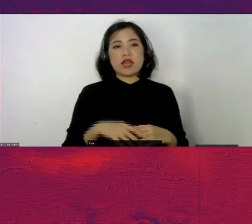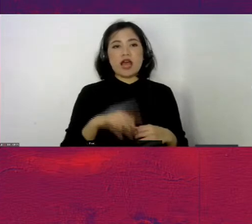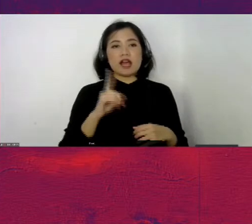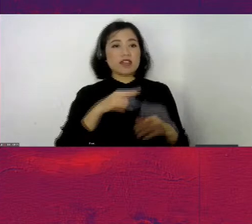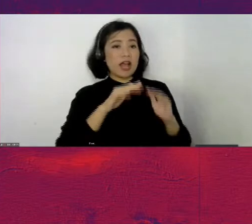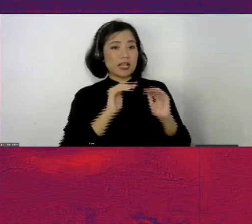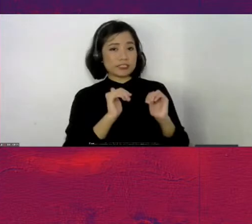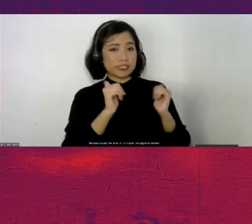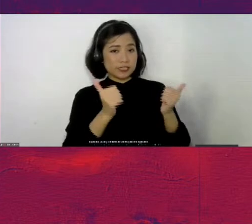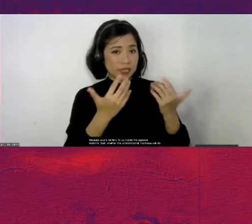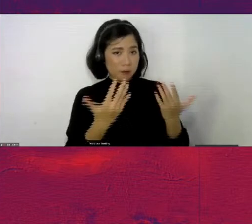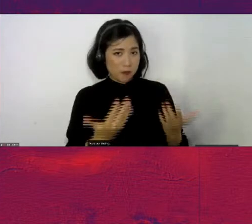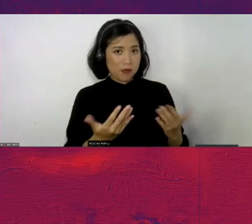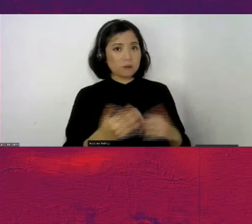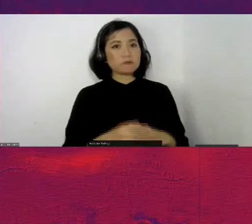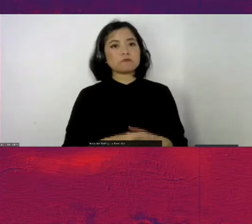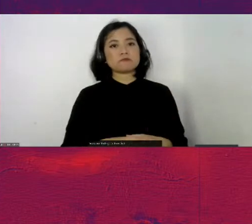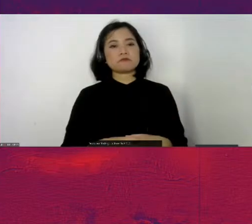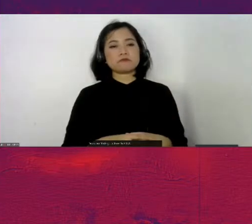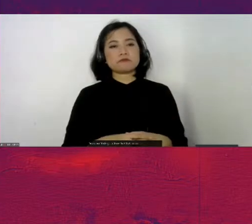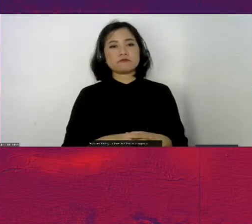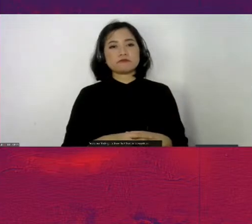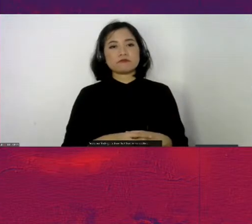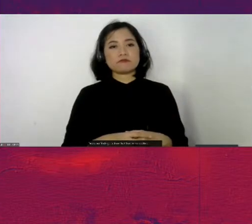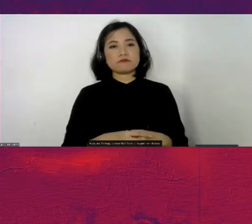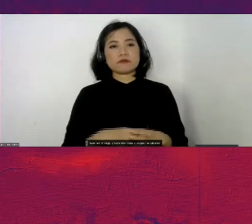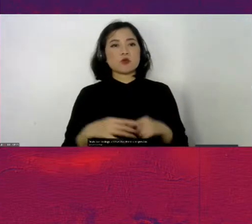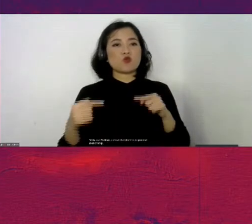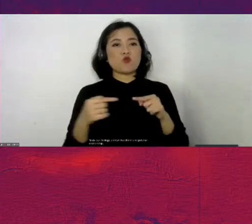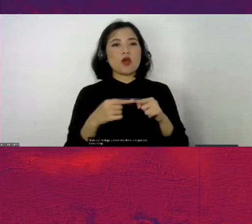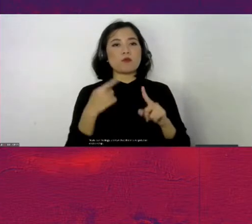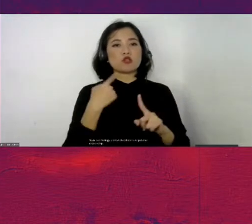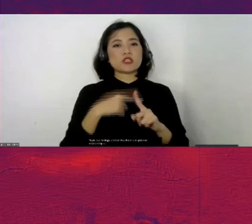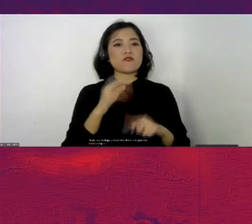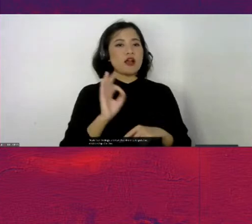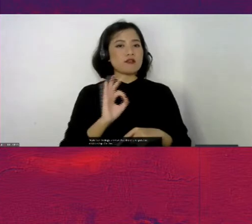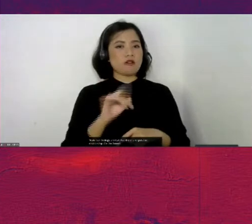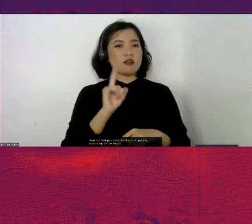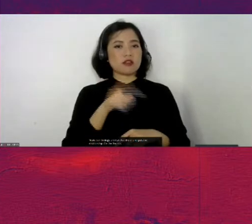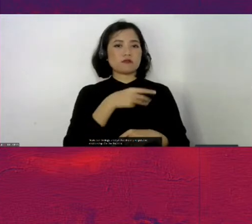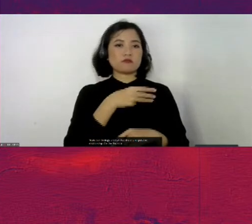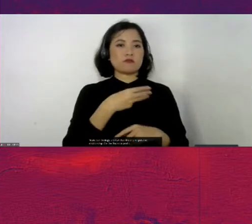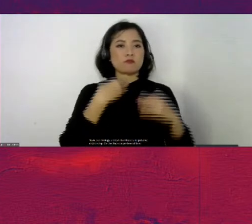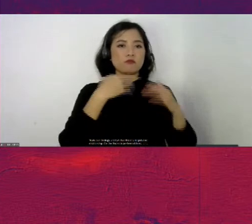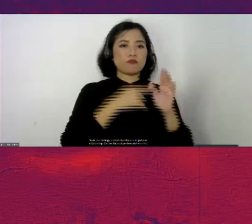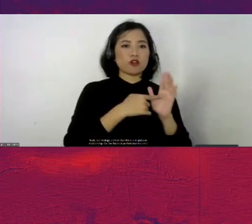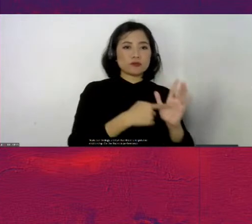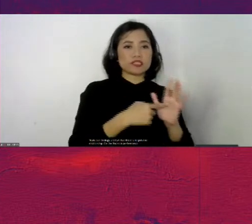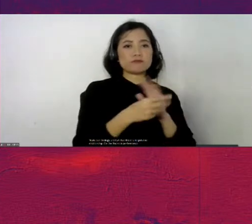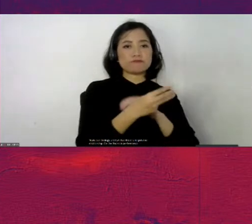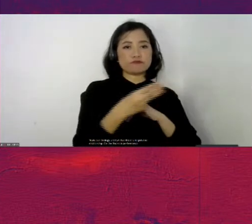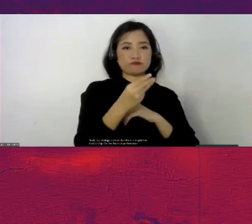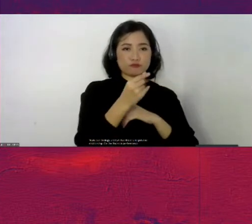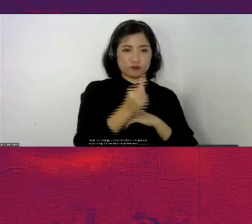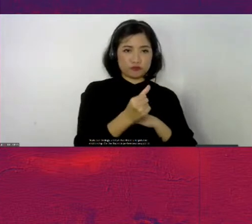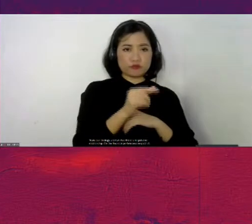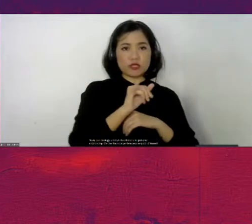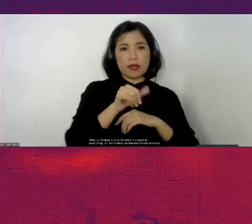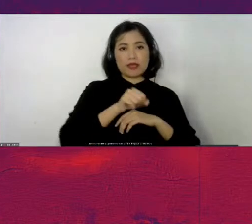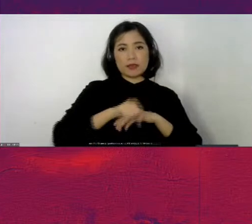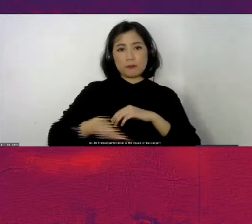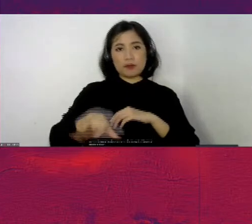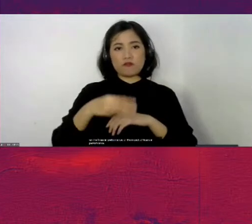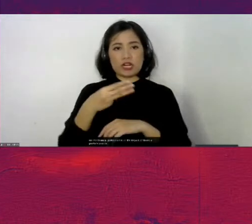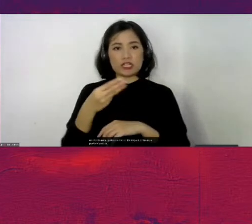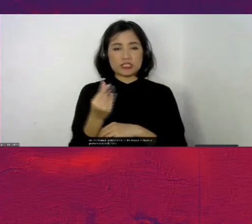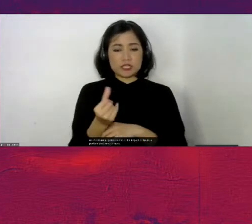Yeah, our findings show that there is no positive relationship on the financial performance, the impact of financial performance to